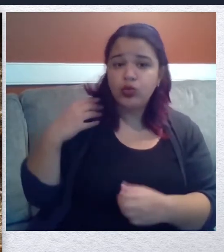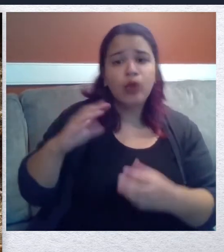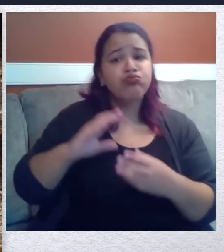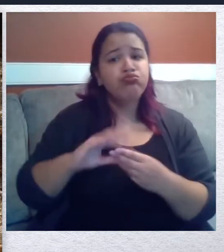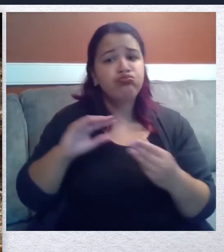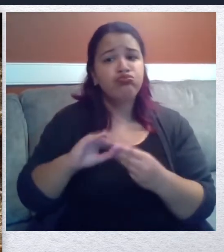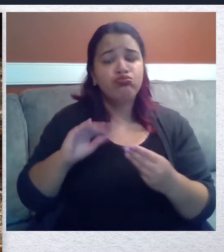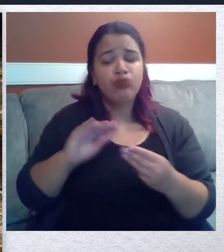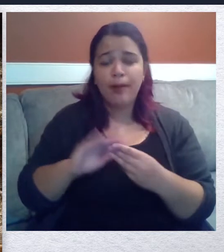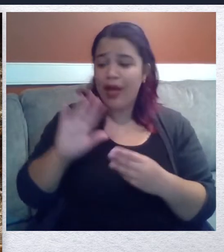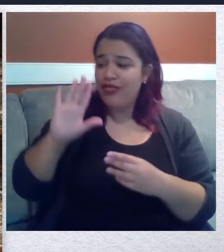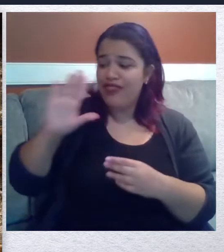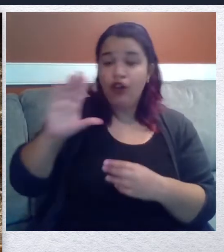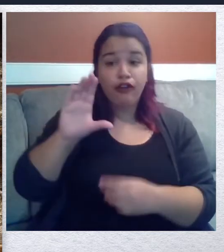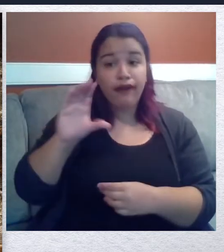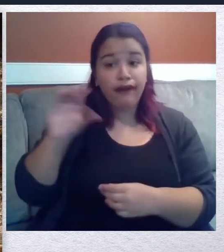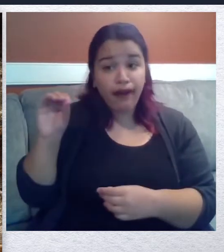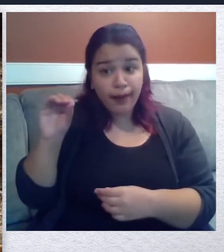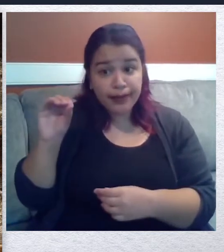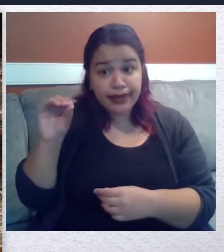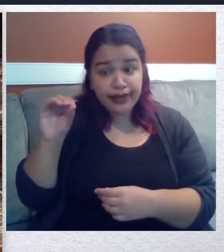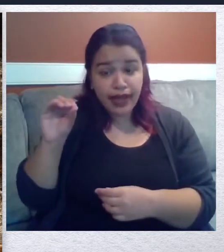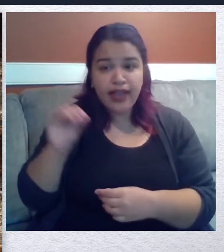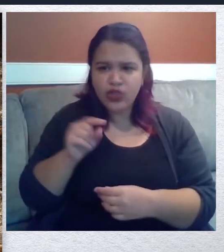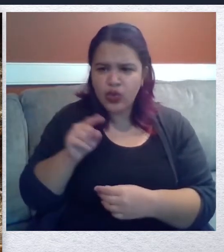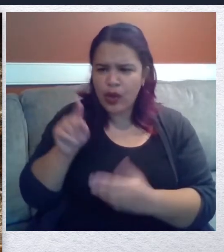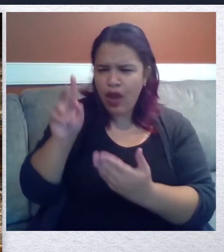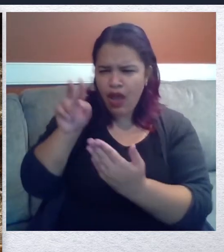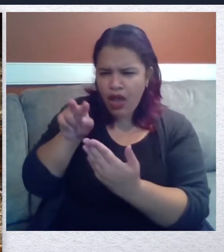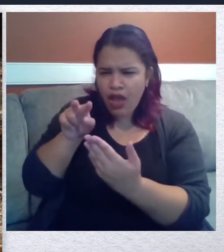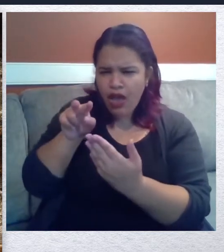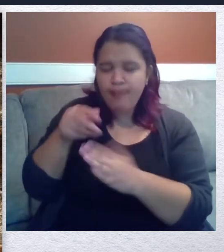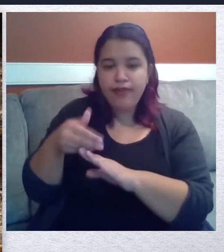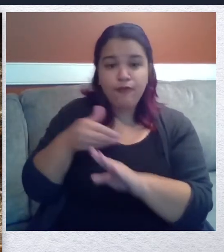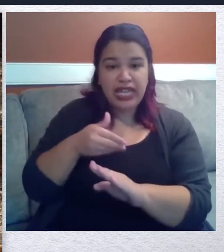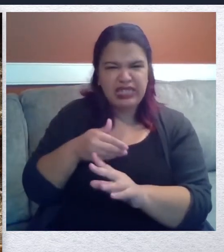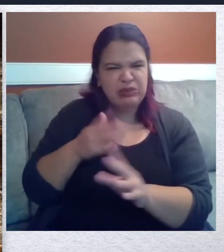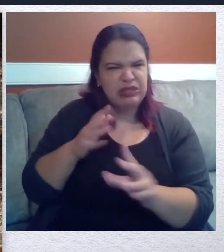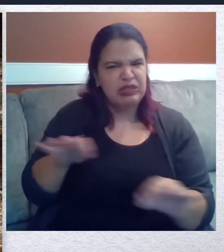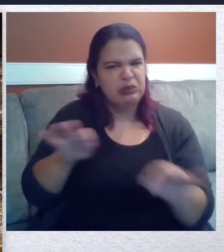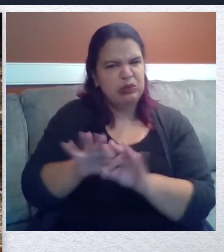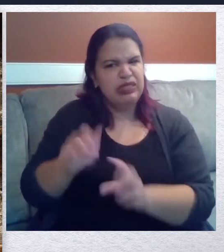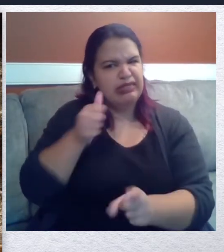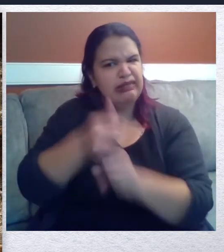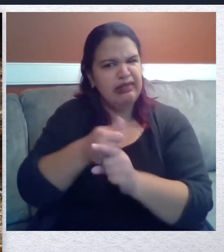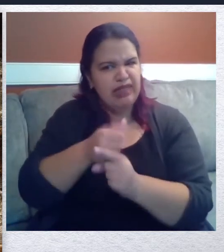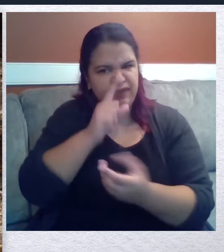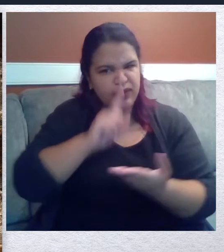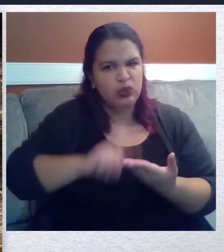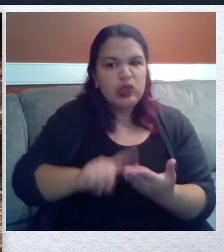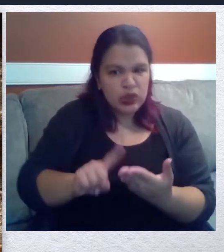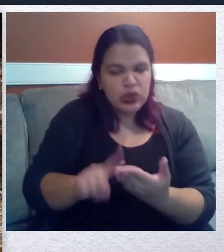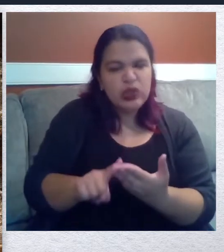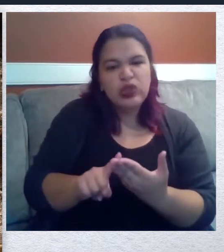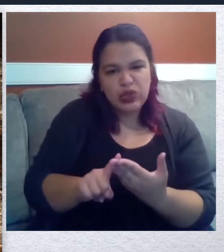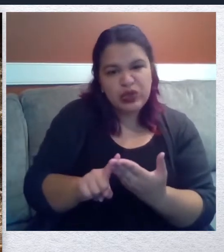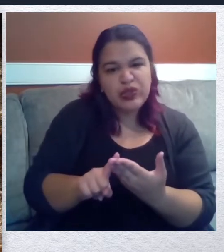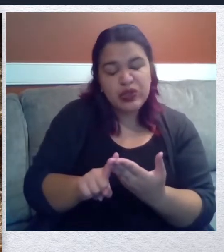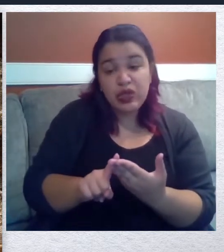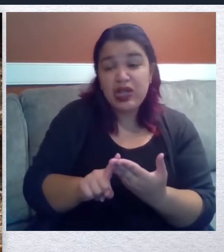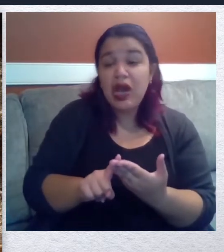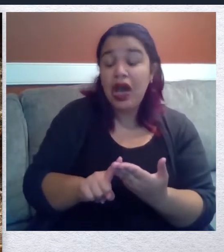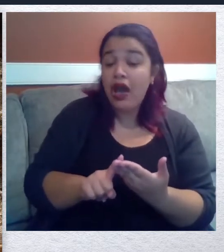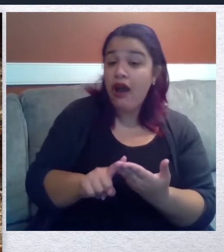research the employer history, mission, and values. This information is typically found on the